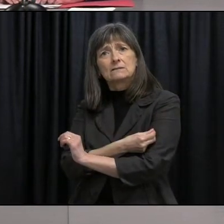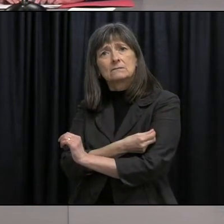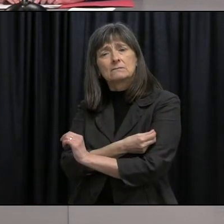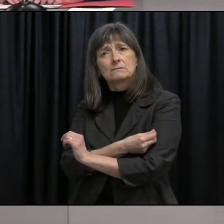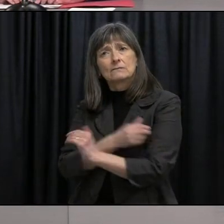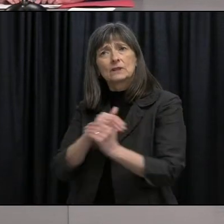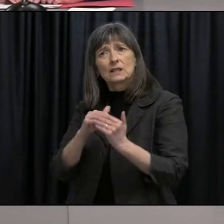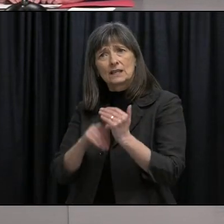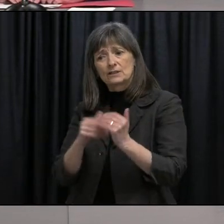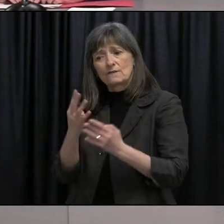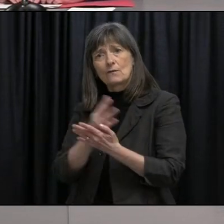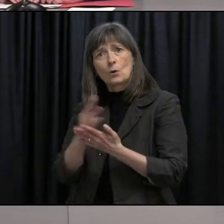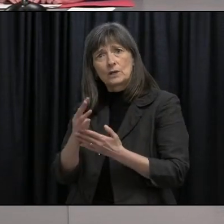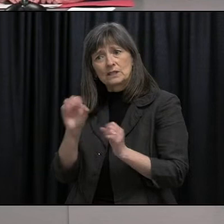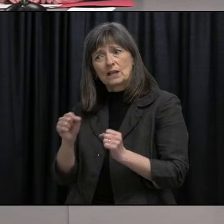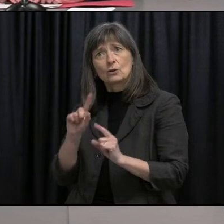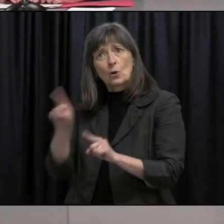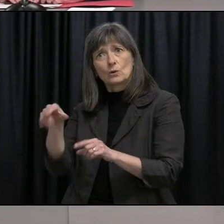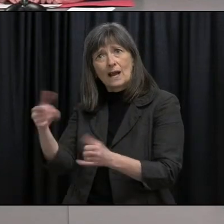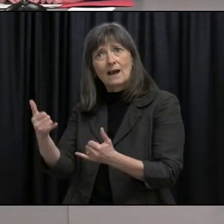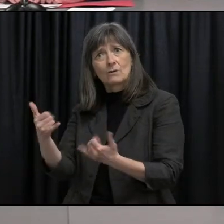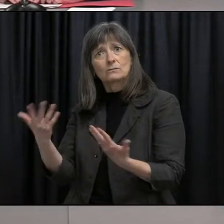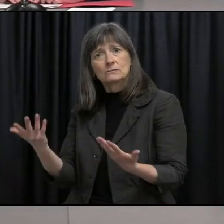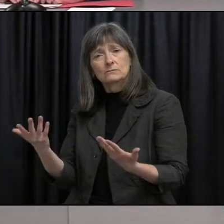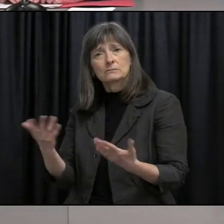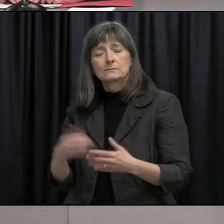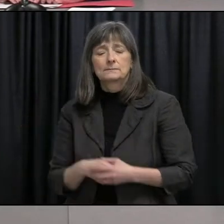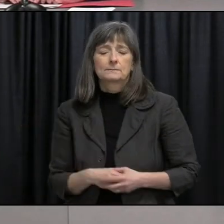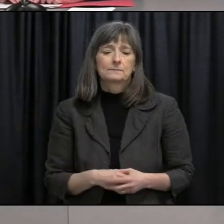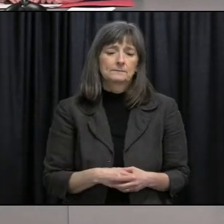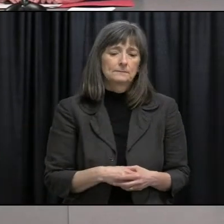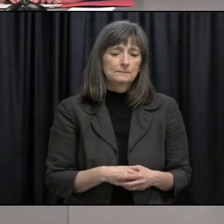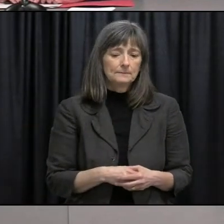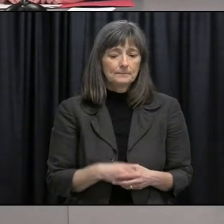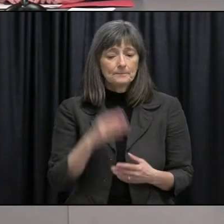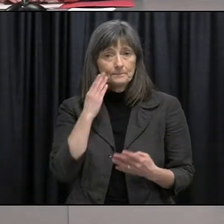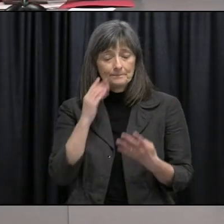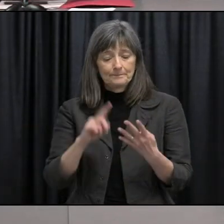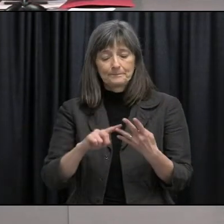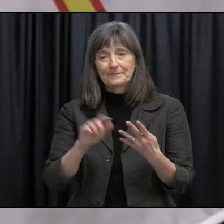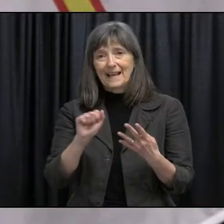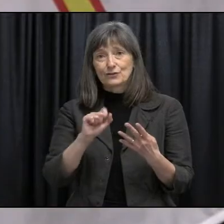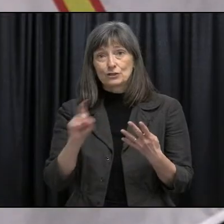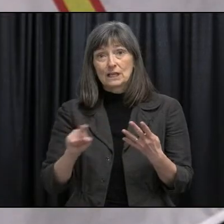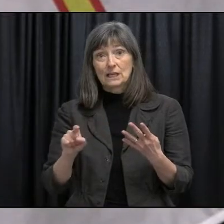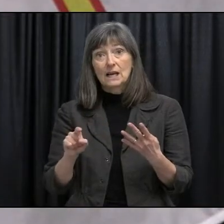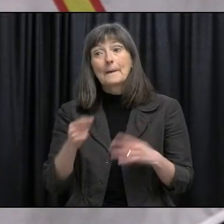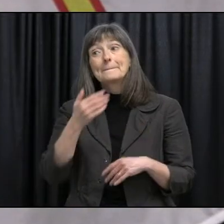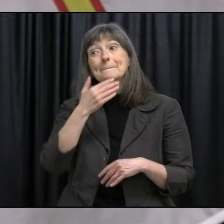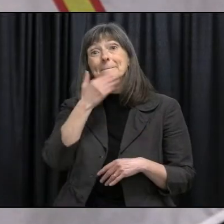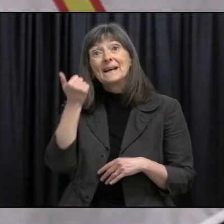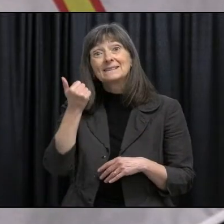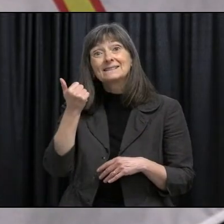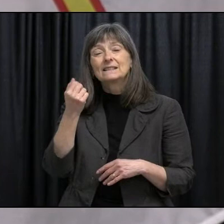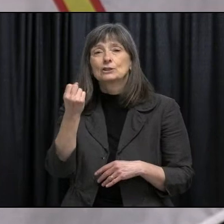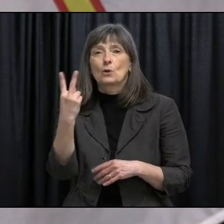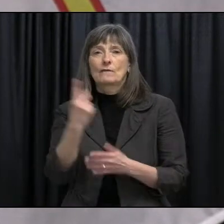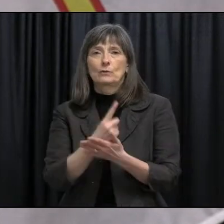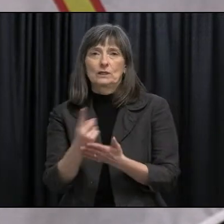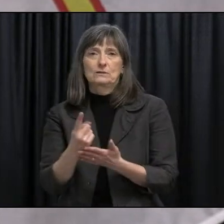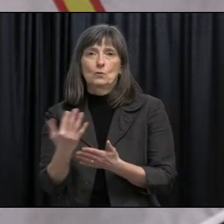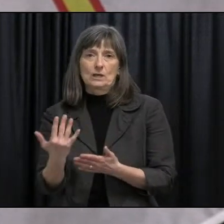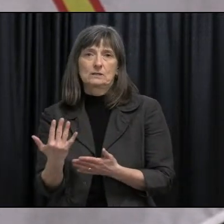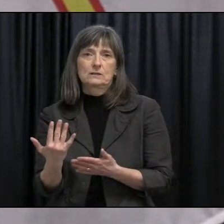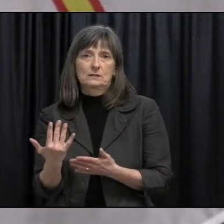by now. So certainly with the AstraZeneca vaccine, we know that the best response comes at 12 weeks, and that's what we're recommending so